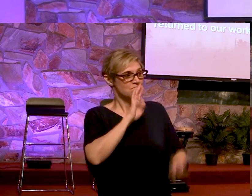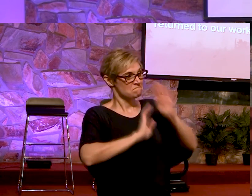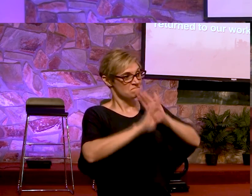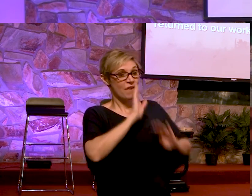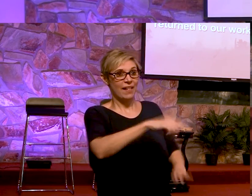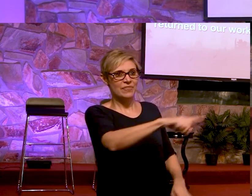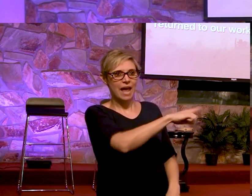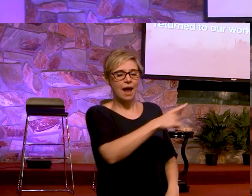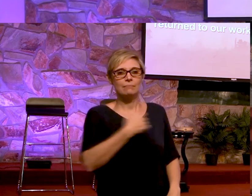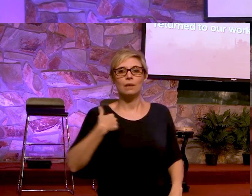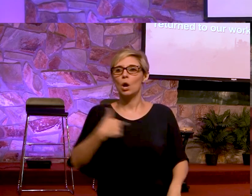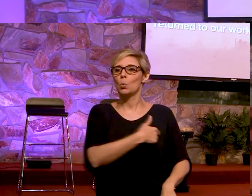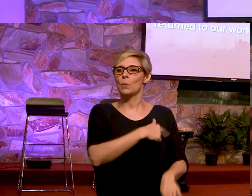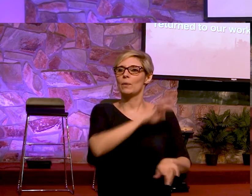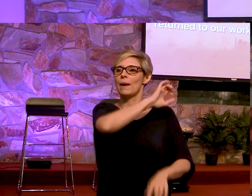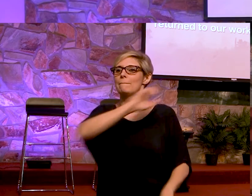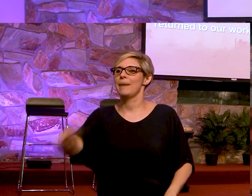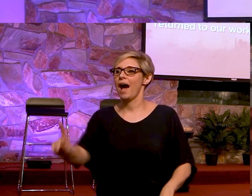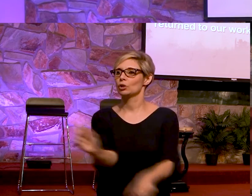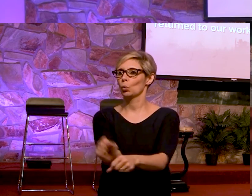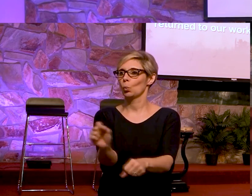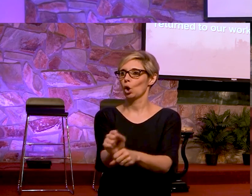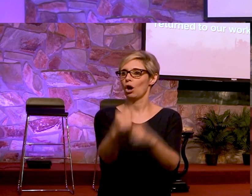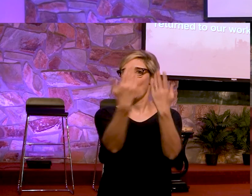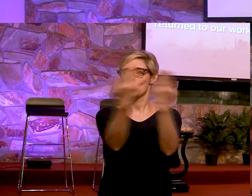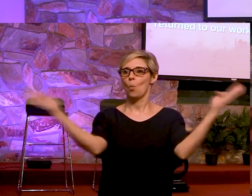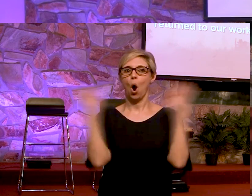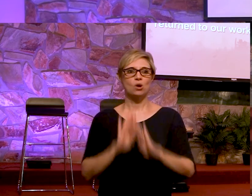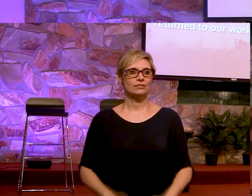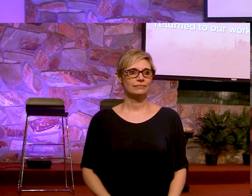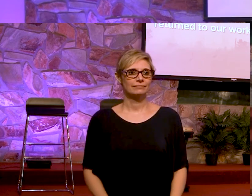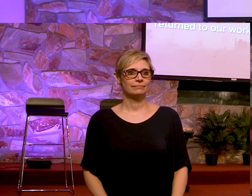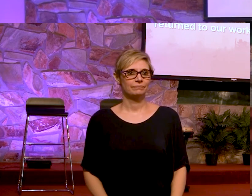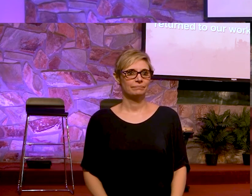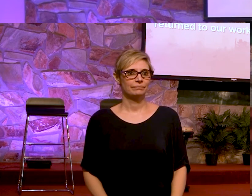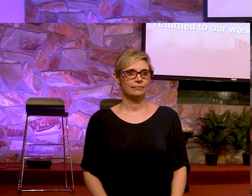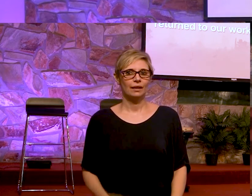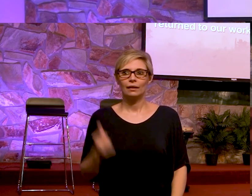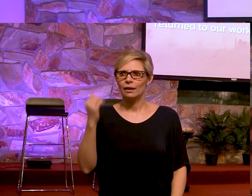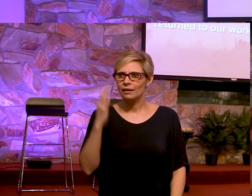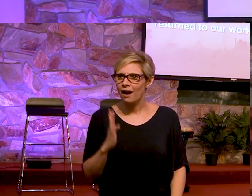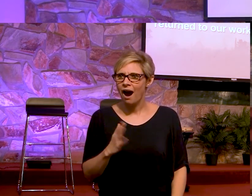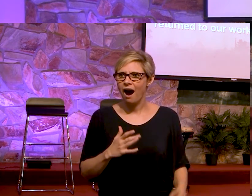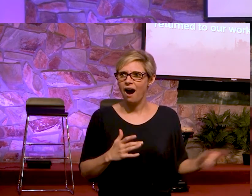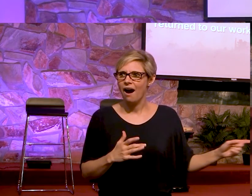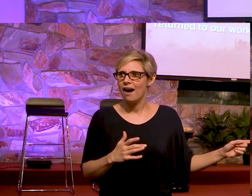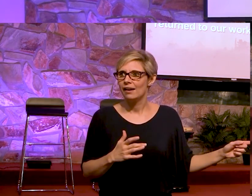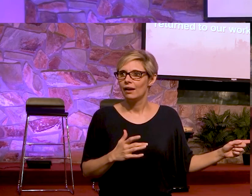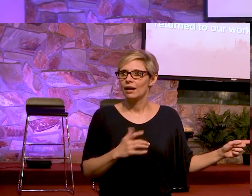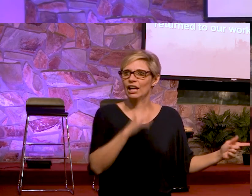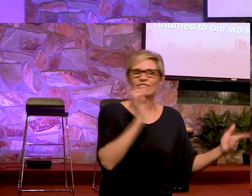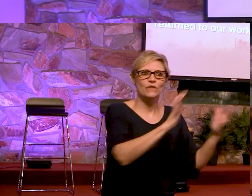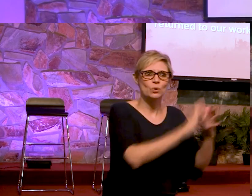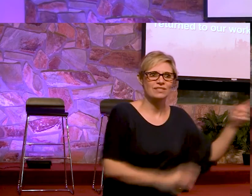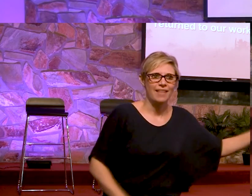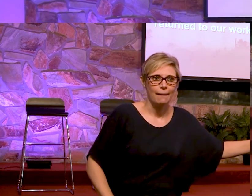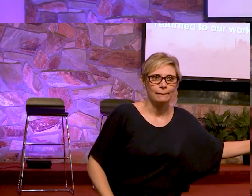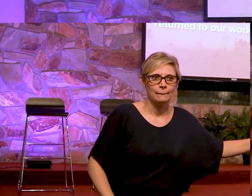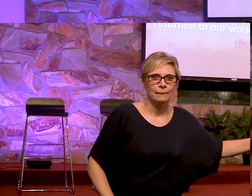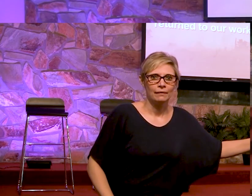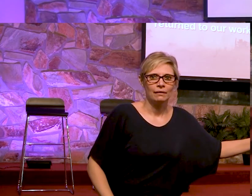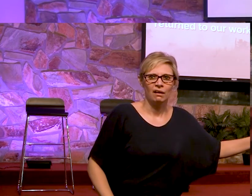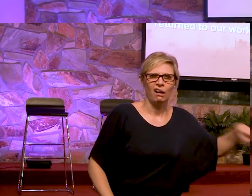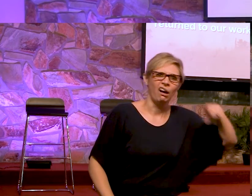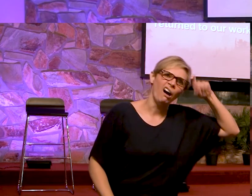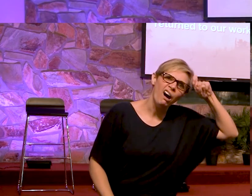returned to our work on the wall. That is so important that we don't miss that.